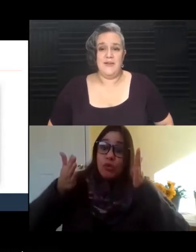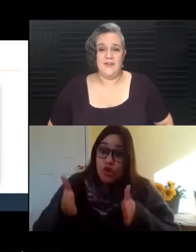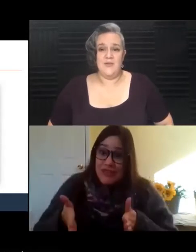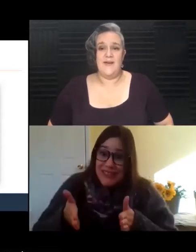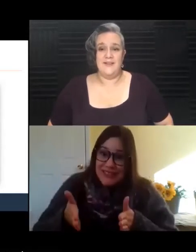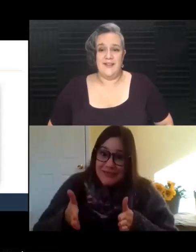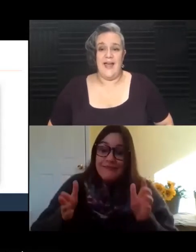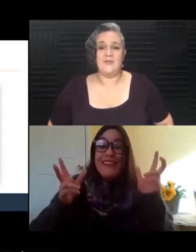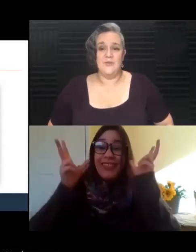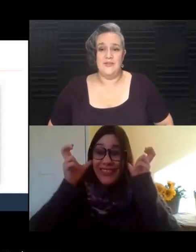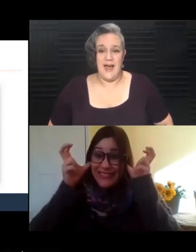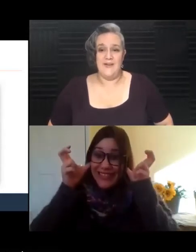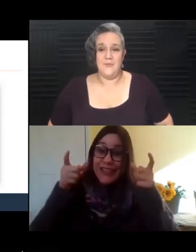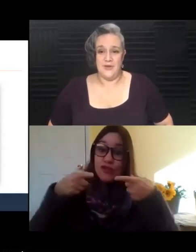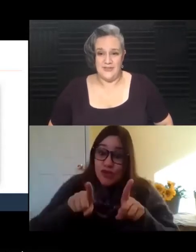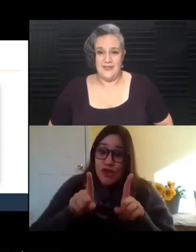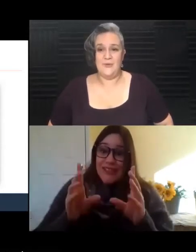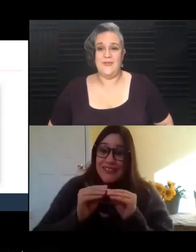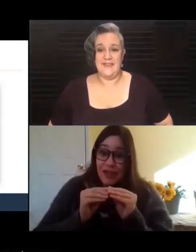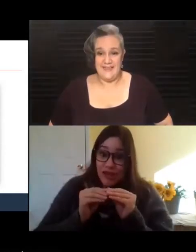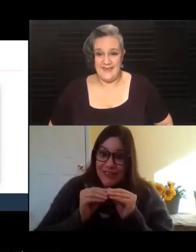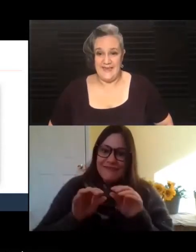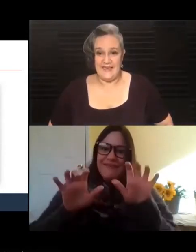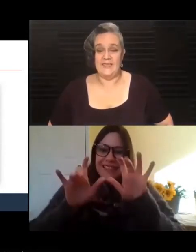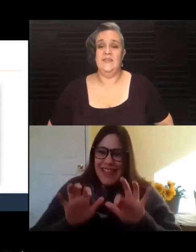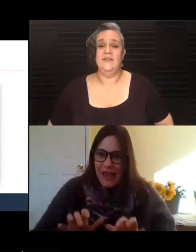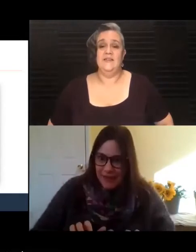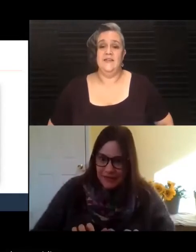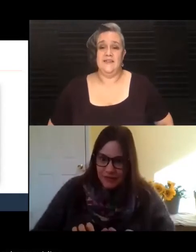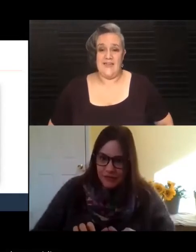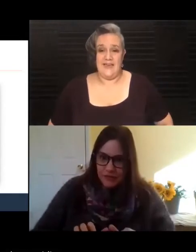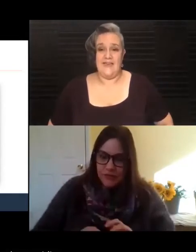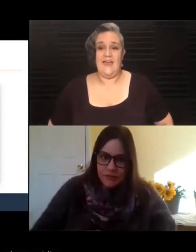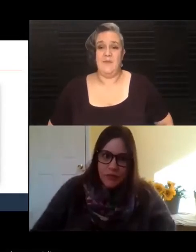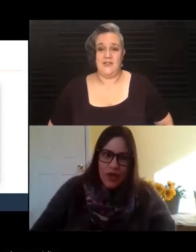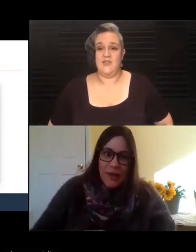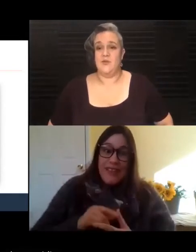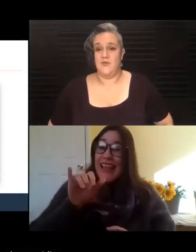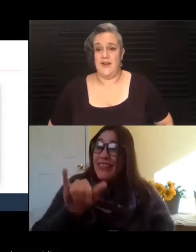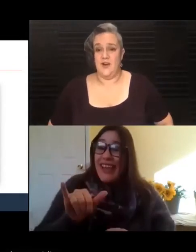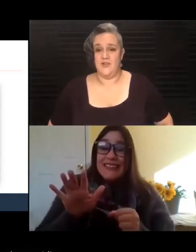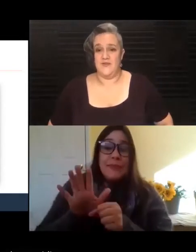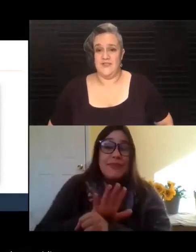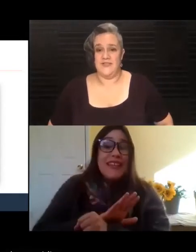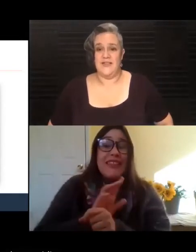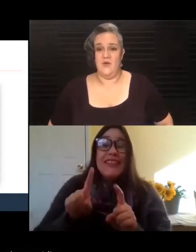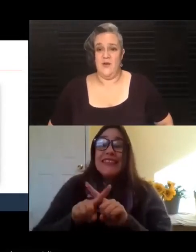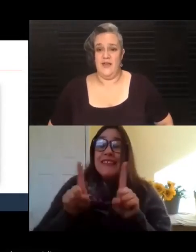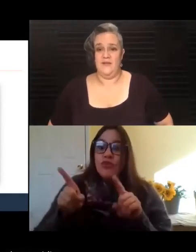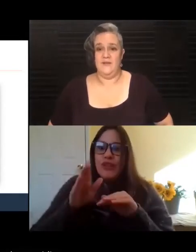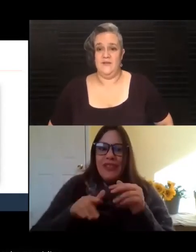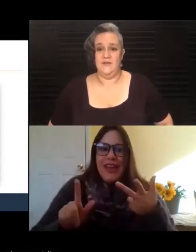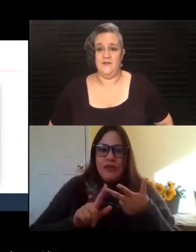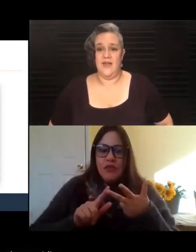better because you have an actual live person who is listening intently and making sure they're providing cart services in that